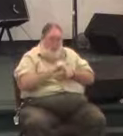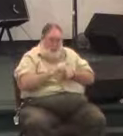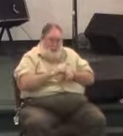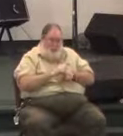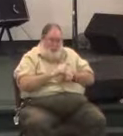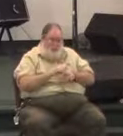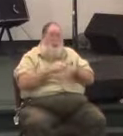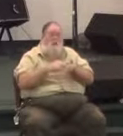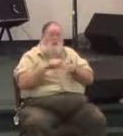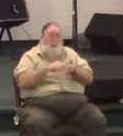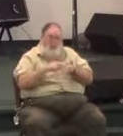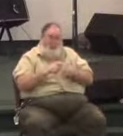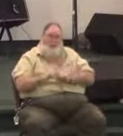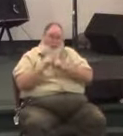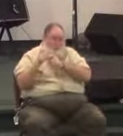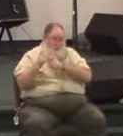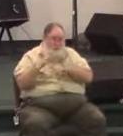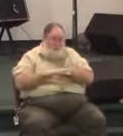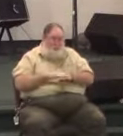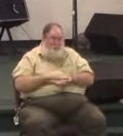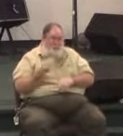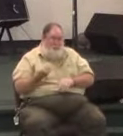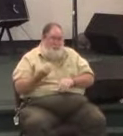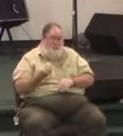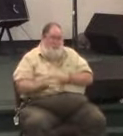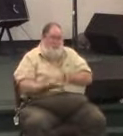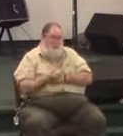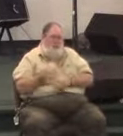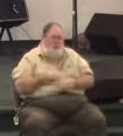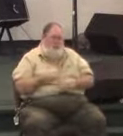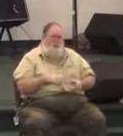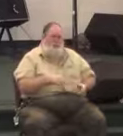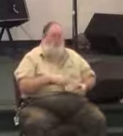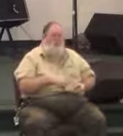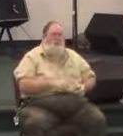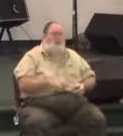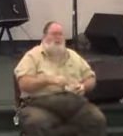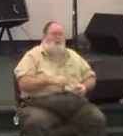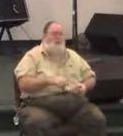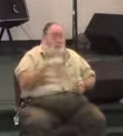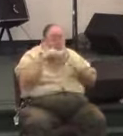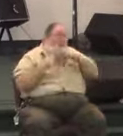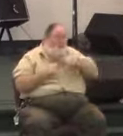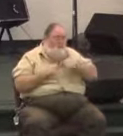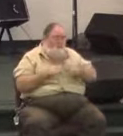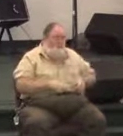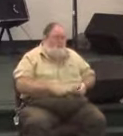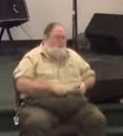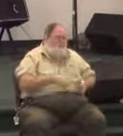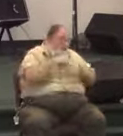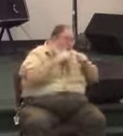offering on Monday morning. And I would open up envelope after envelope, and there wasn't any money in it.